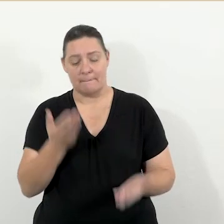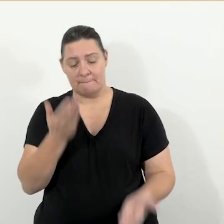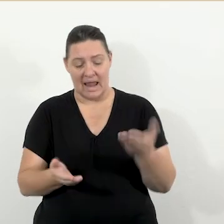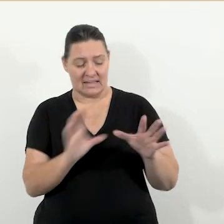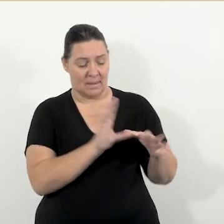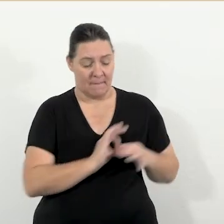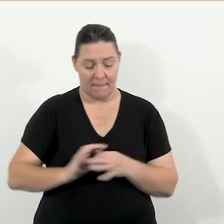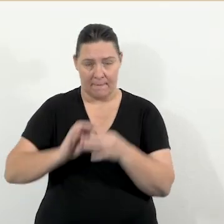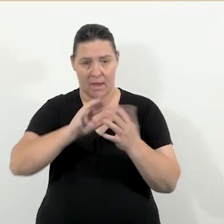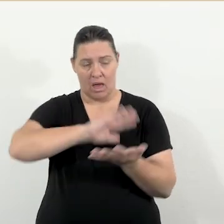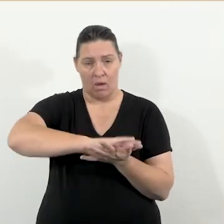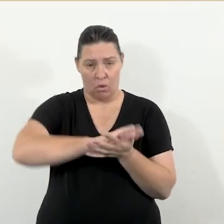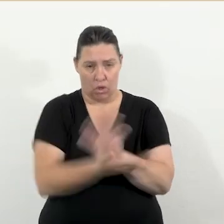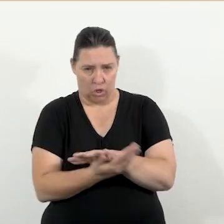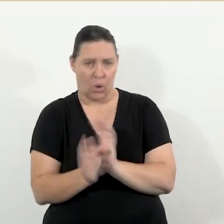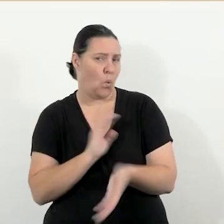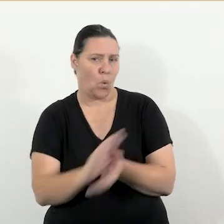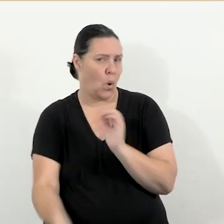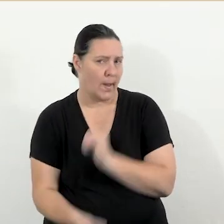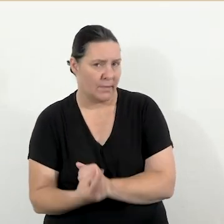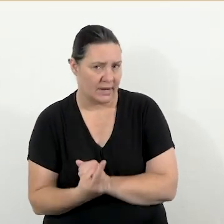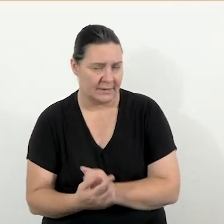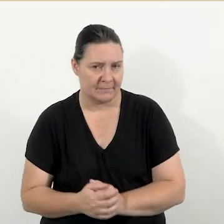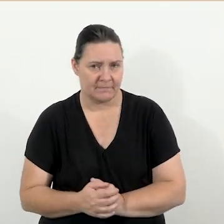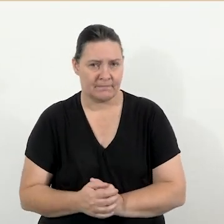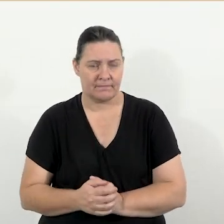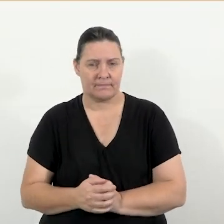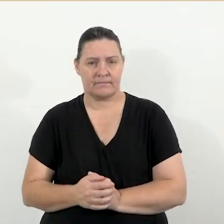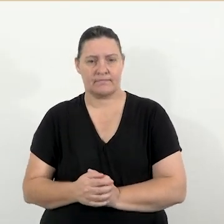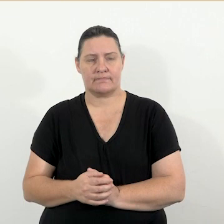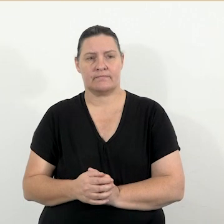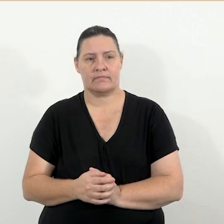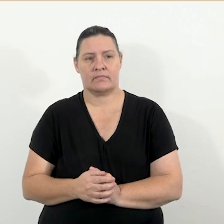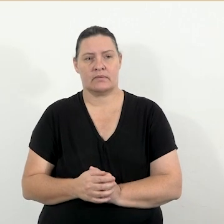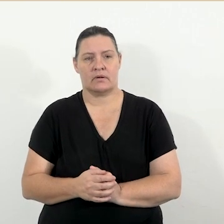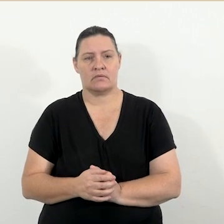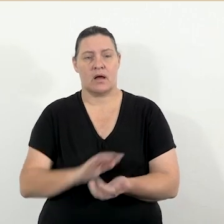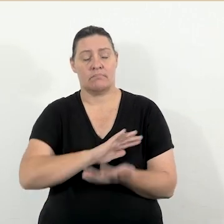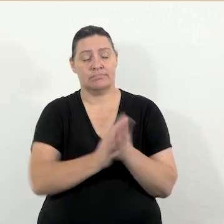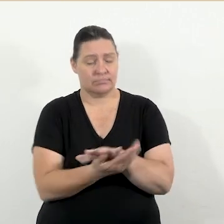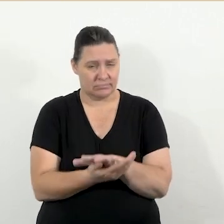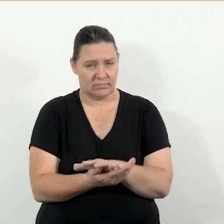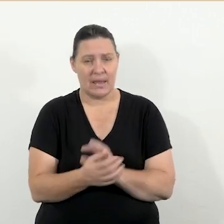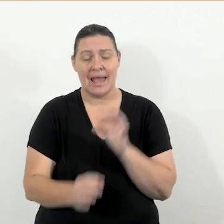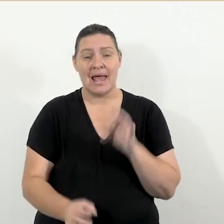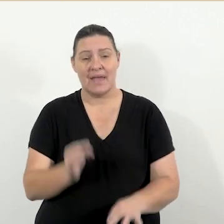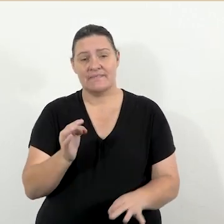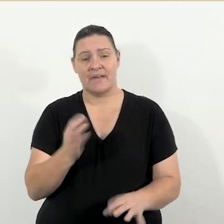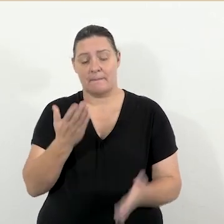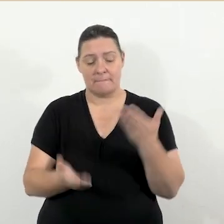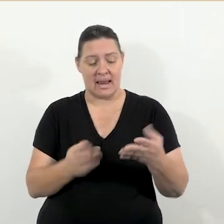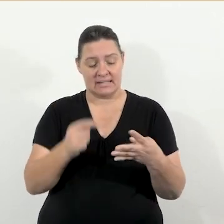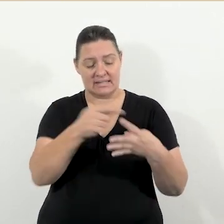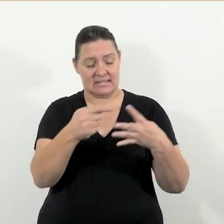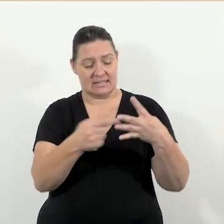the balance in the system. Okay, now during upsetting the balance is that if the balance